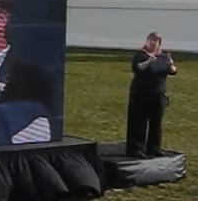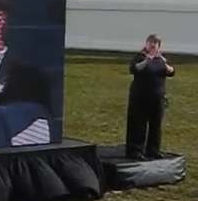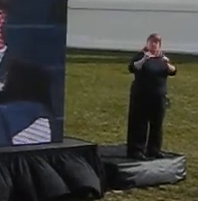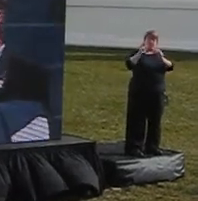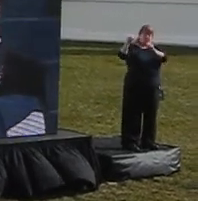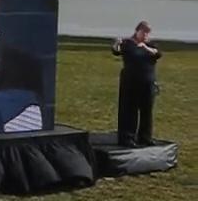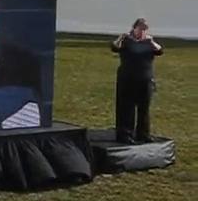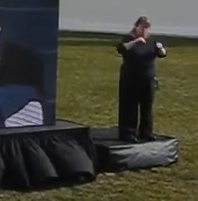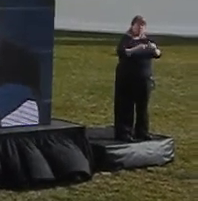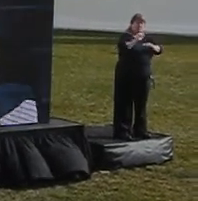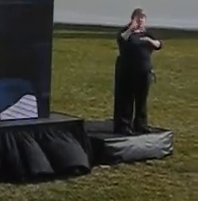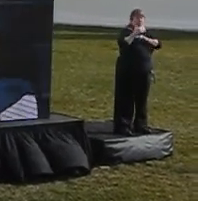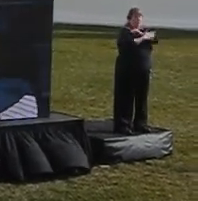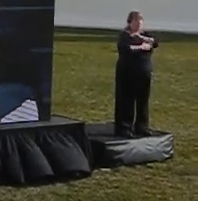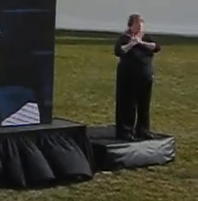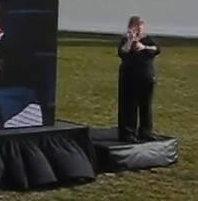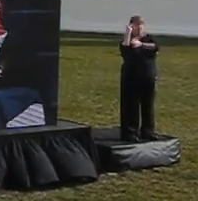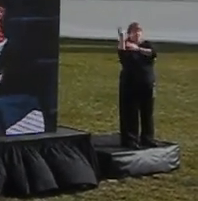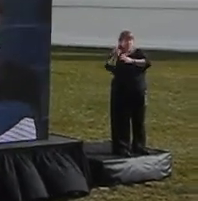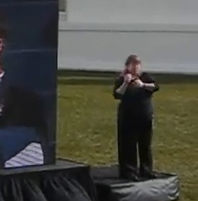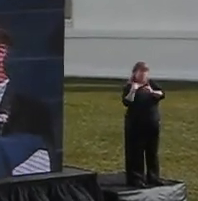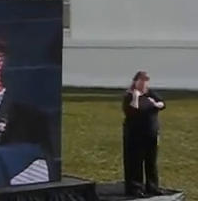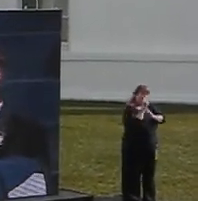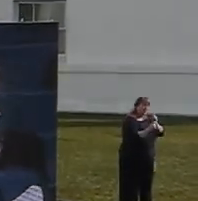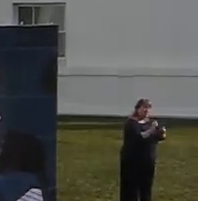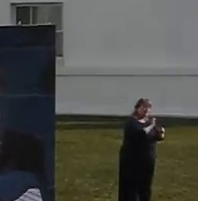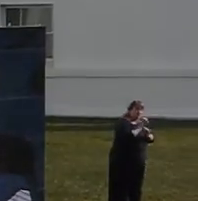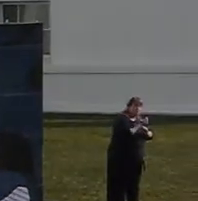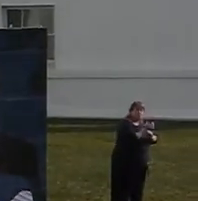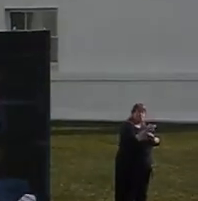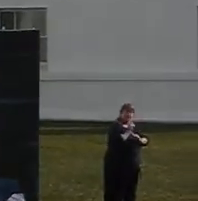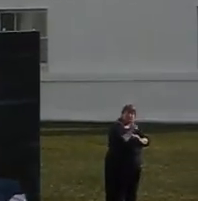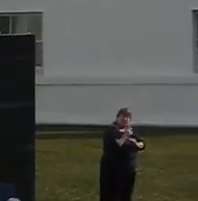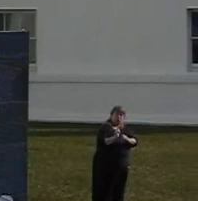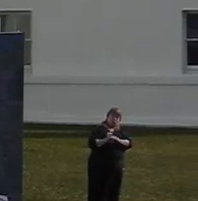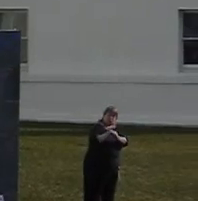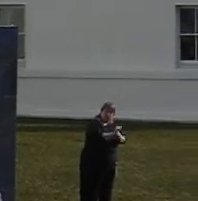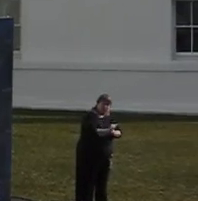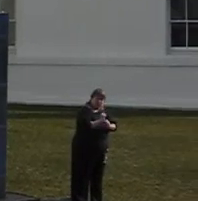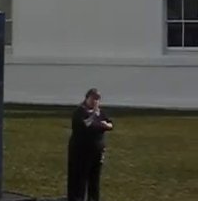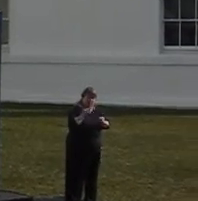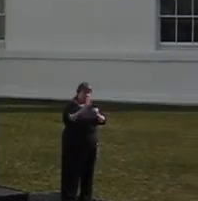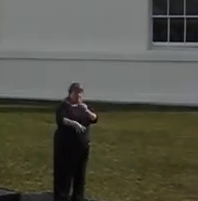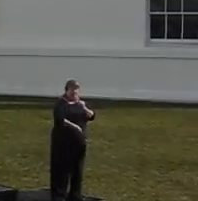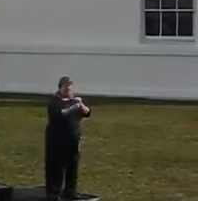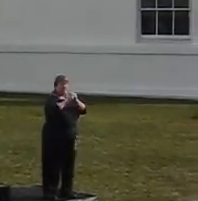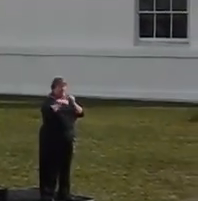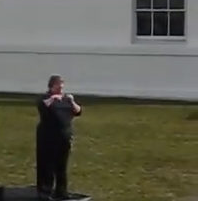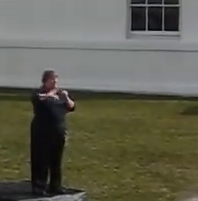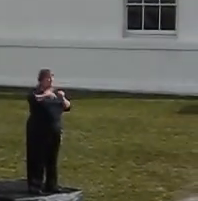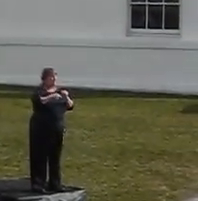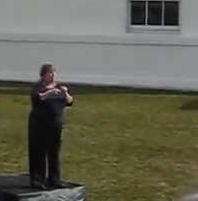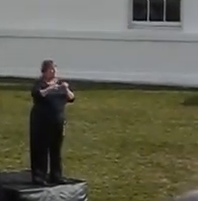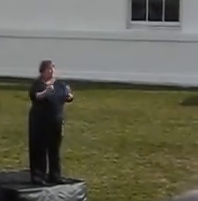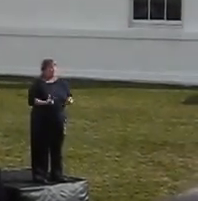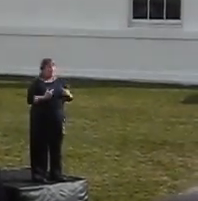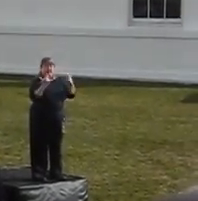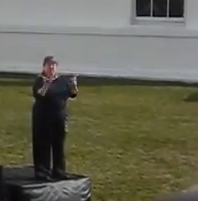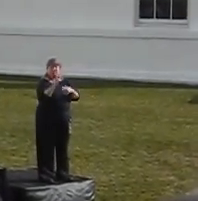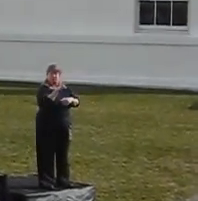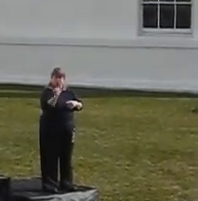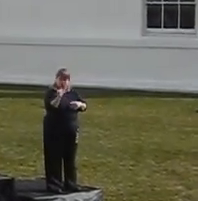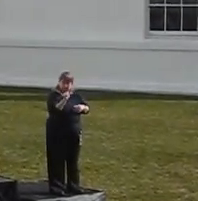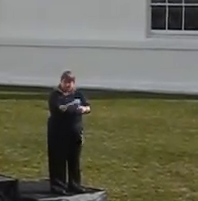from foreign lands to contribute your culture, your history, and your traditions to the rich tapestry of life in Virginia.